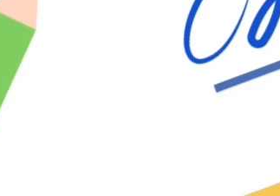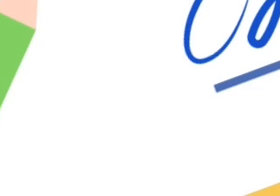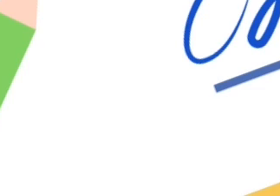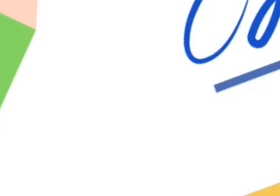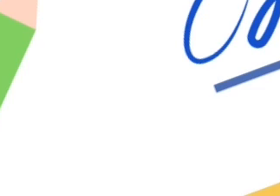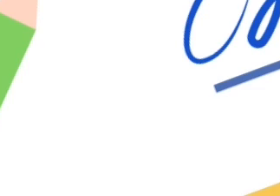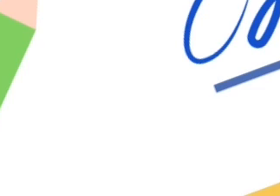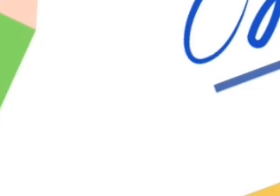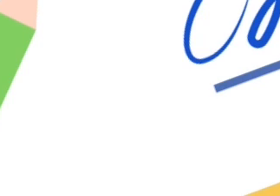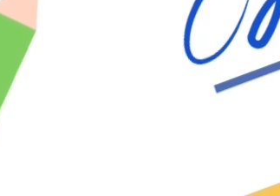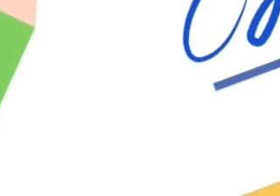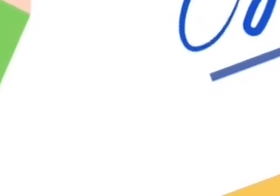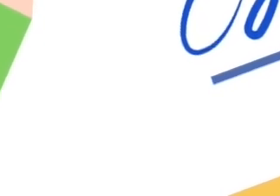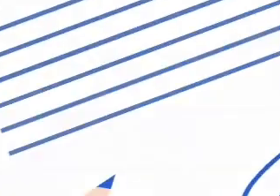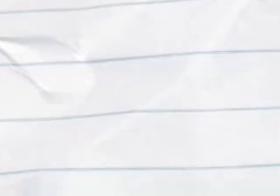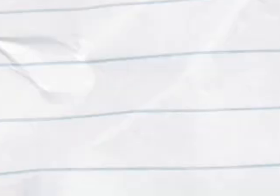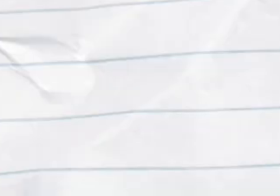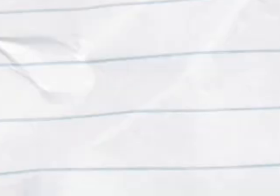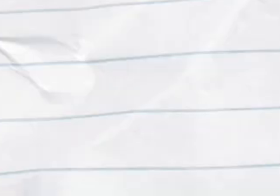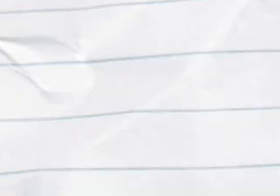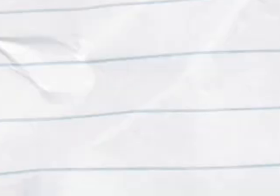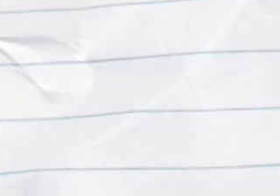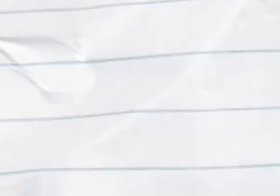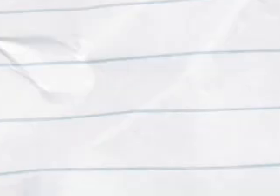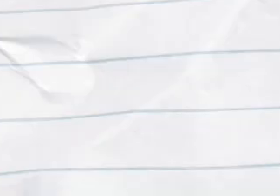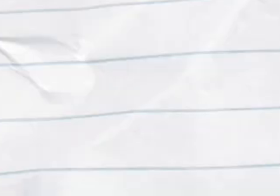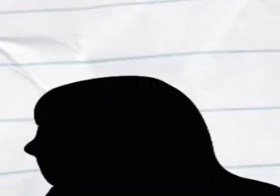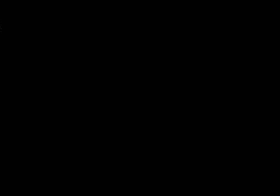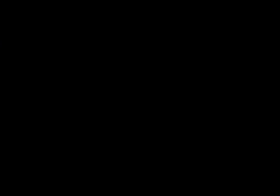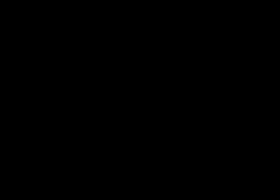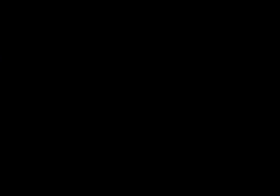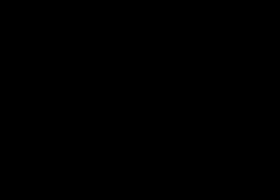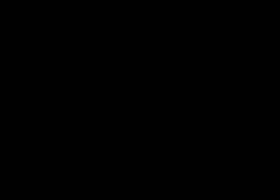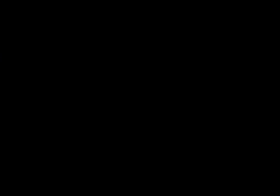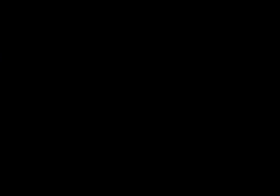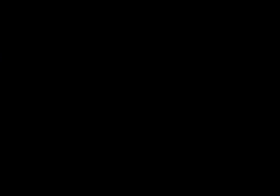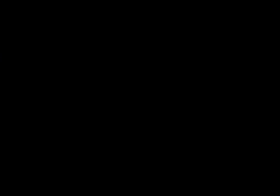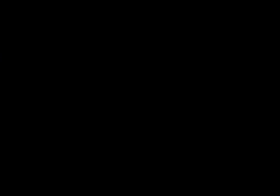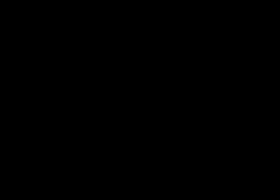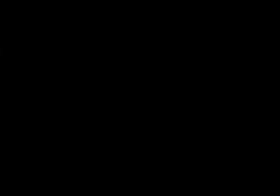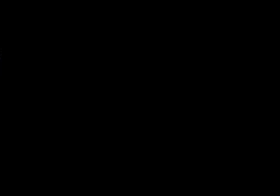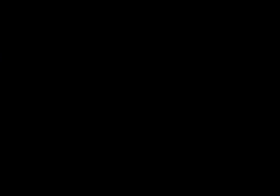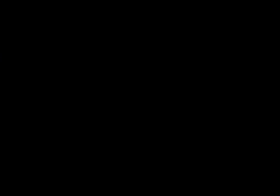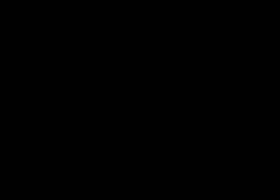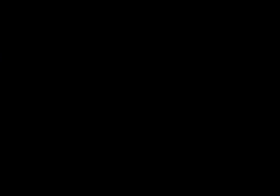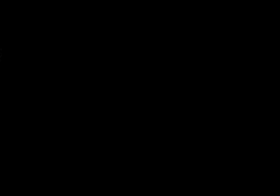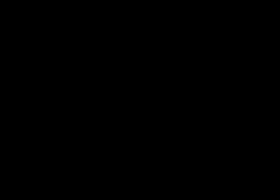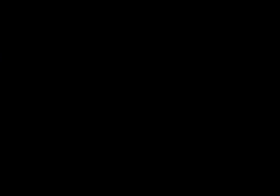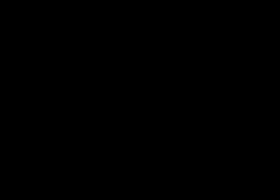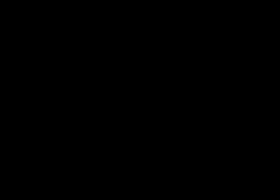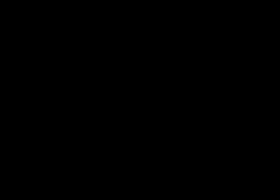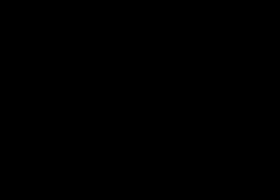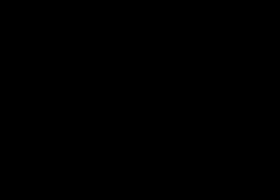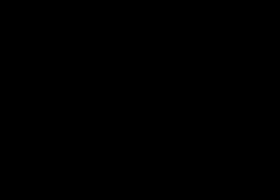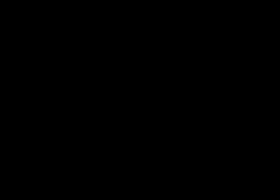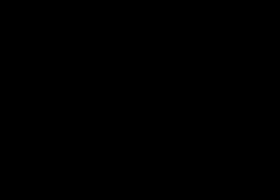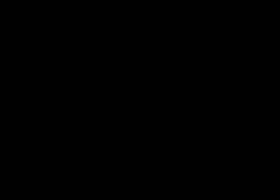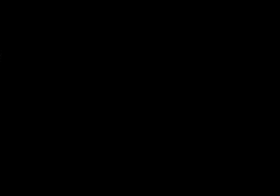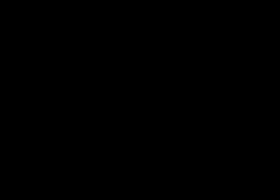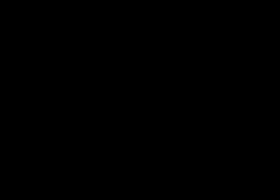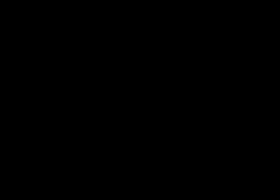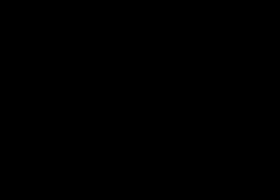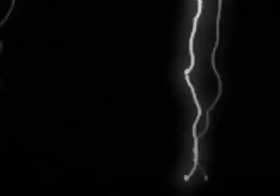harm. It is important to note, discussing mental health and the COVID-19 pandemic may